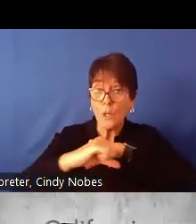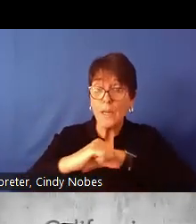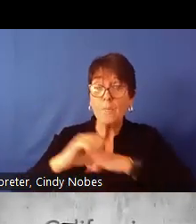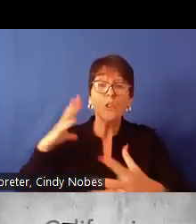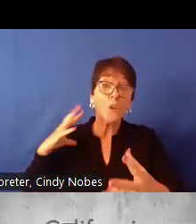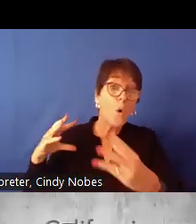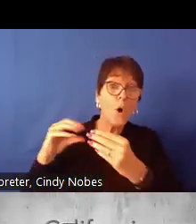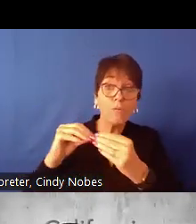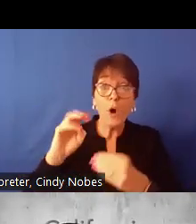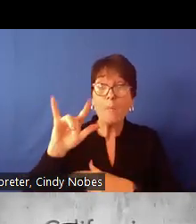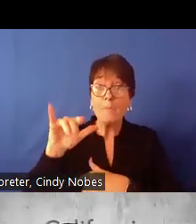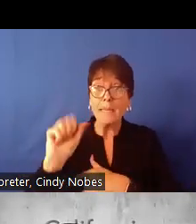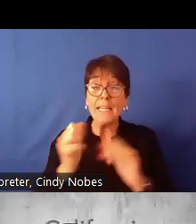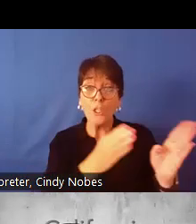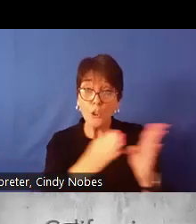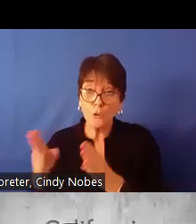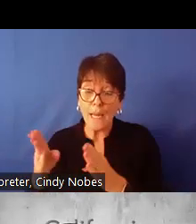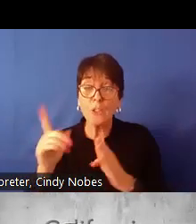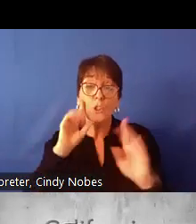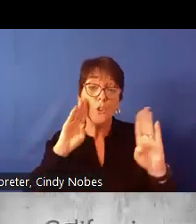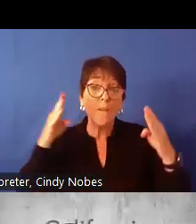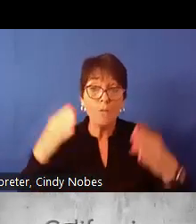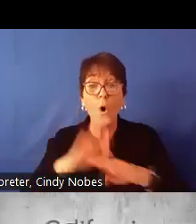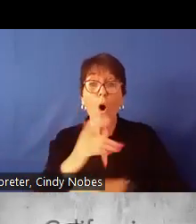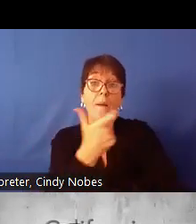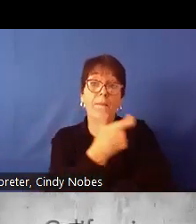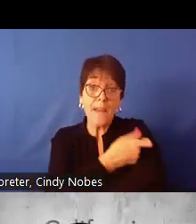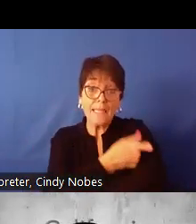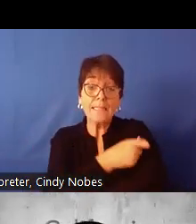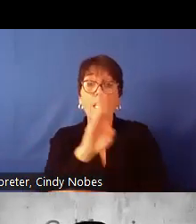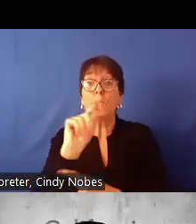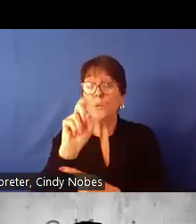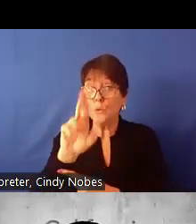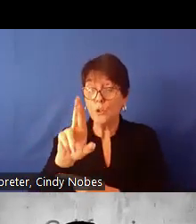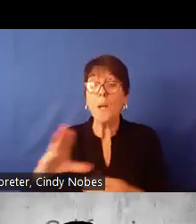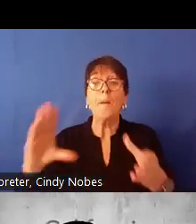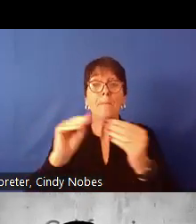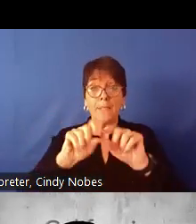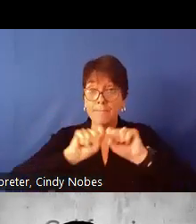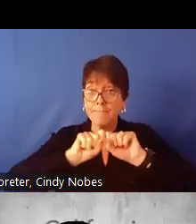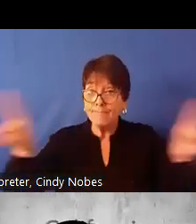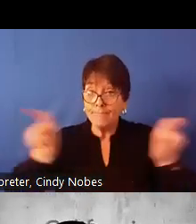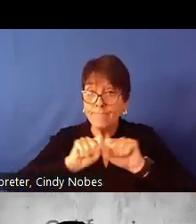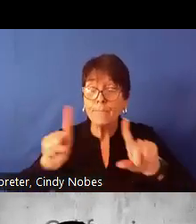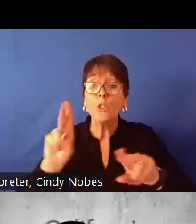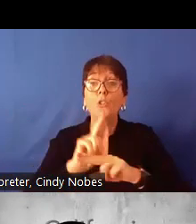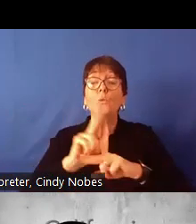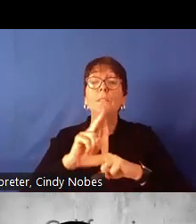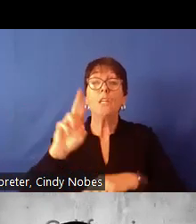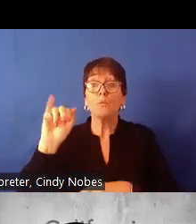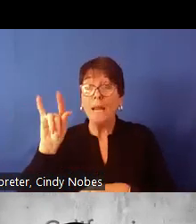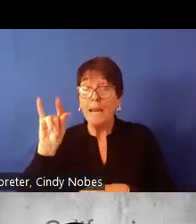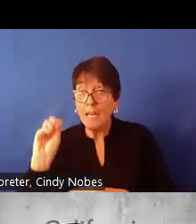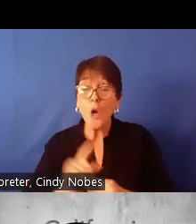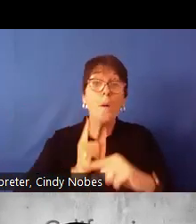media strategy has focused on vaccine and booster messaging with utilizing broadcast radio and